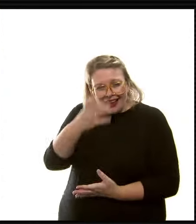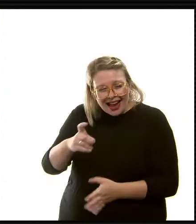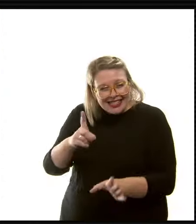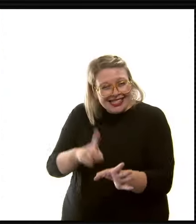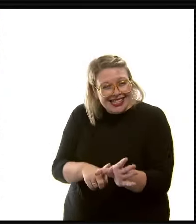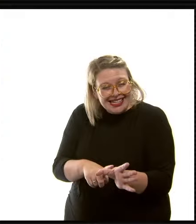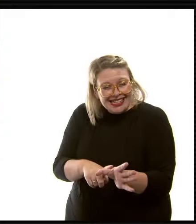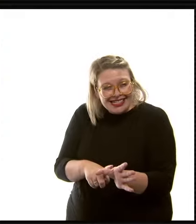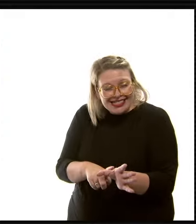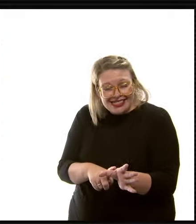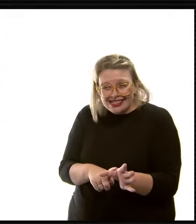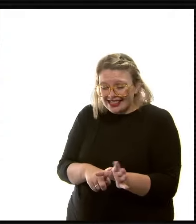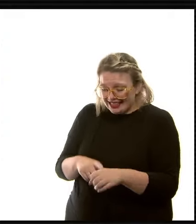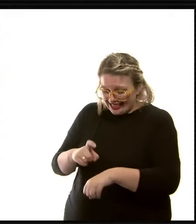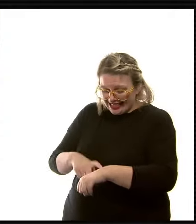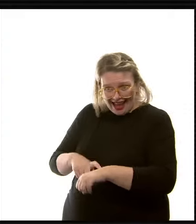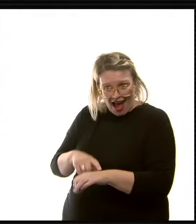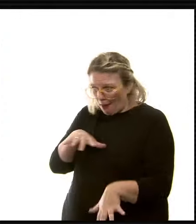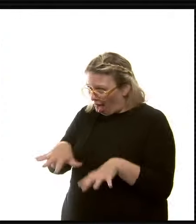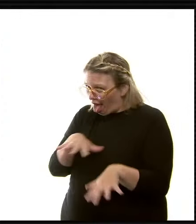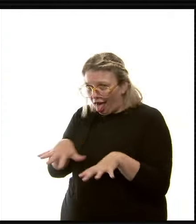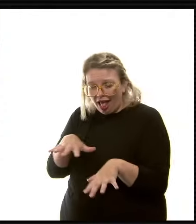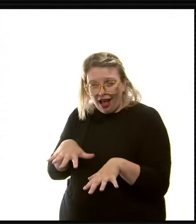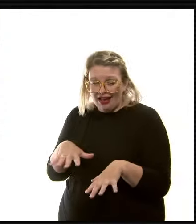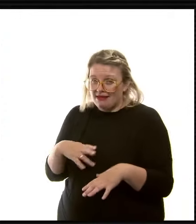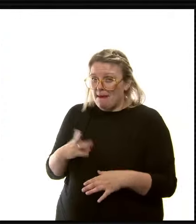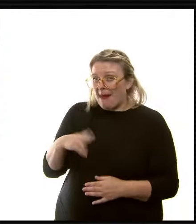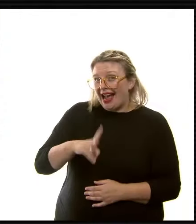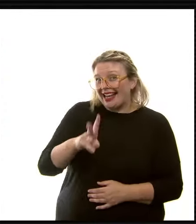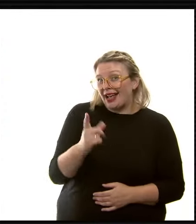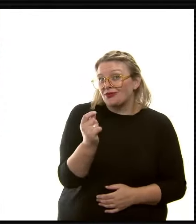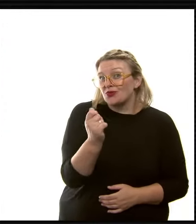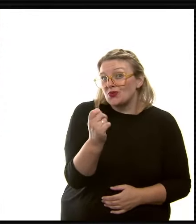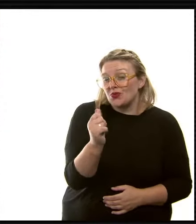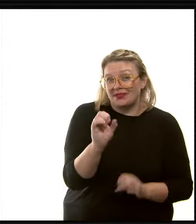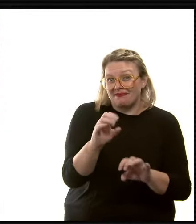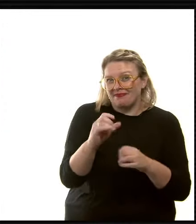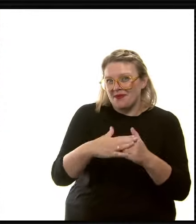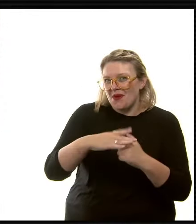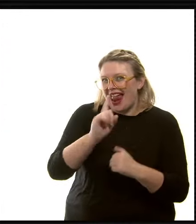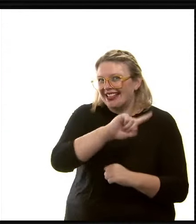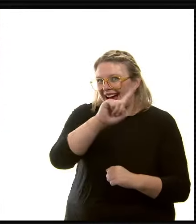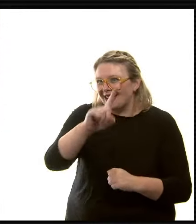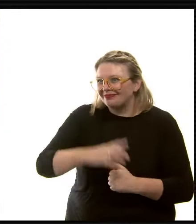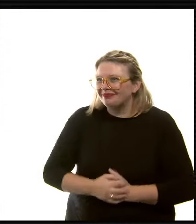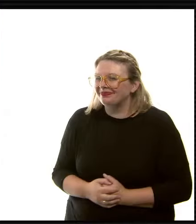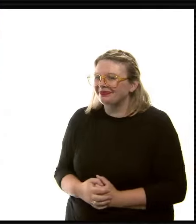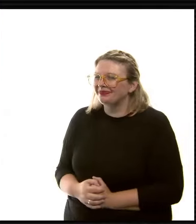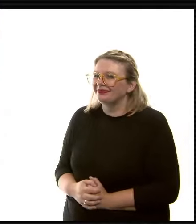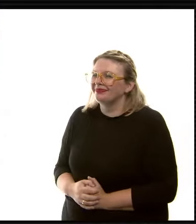play, more like 90 minutes of sheer panic. We'll be back soon with all the latest later.